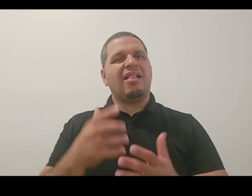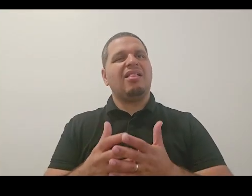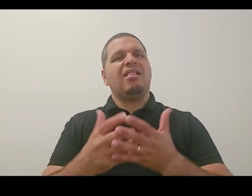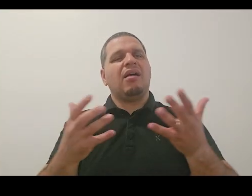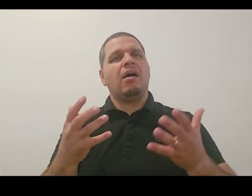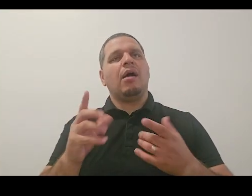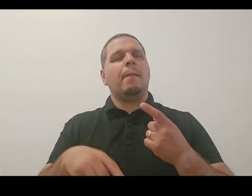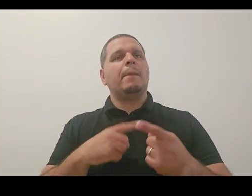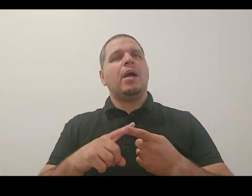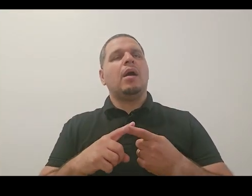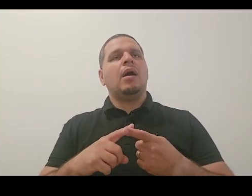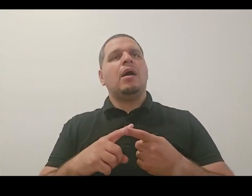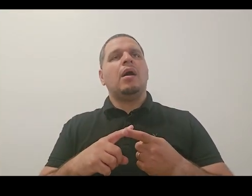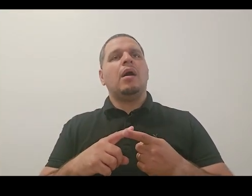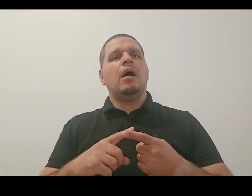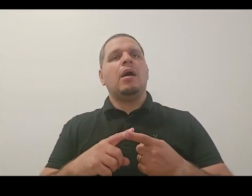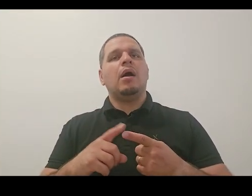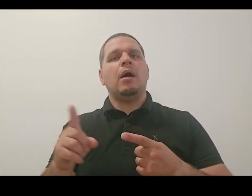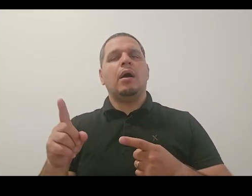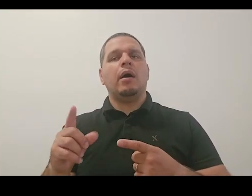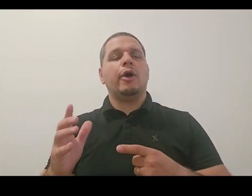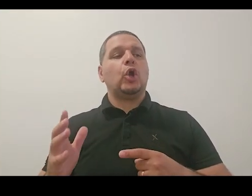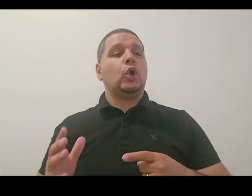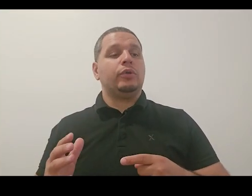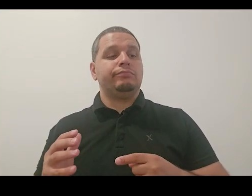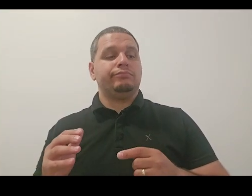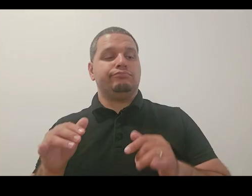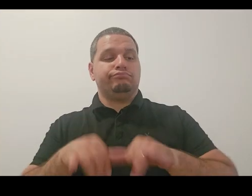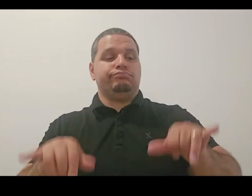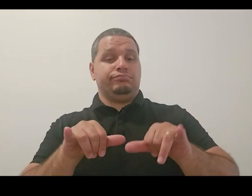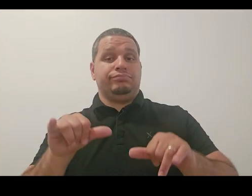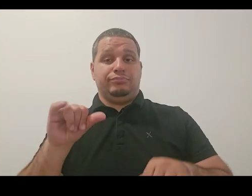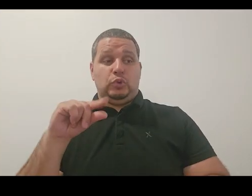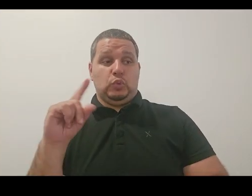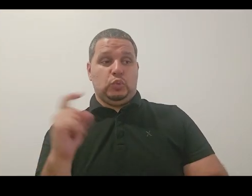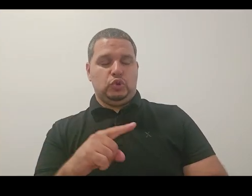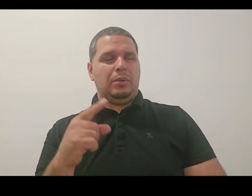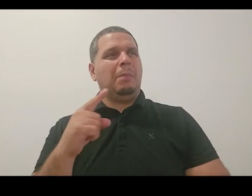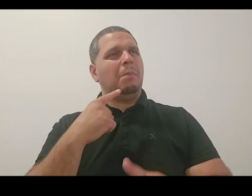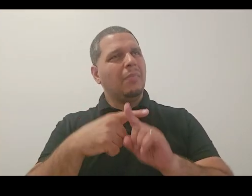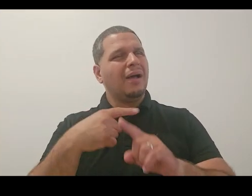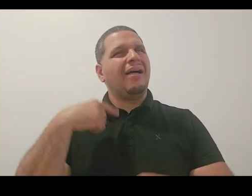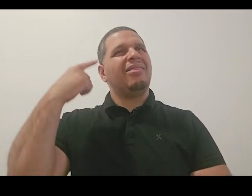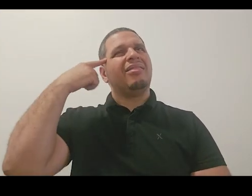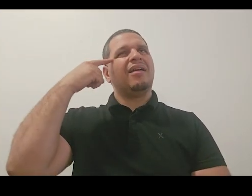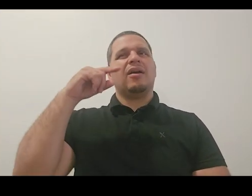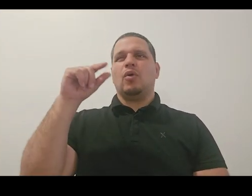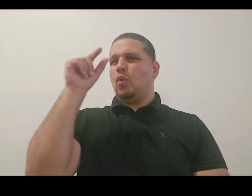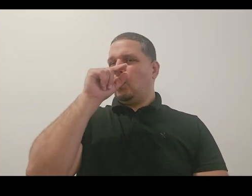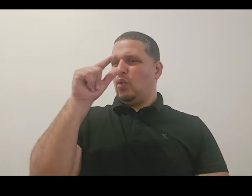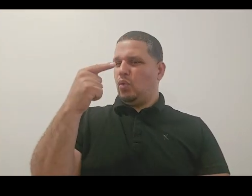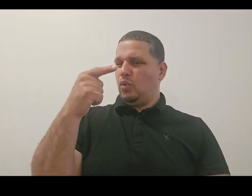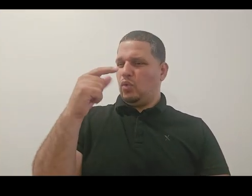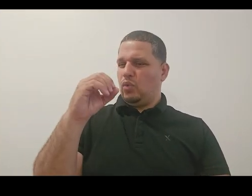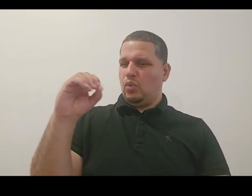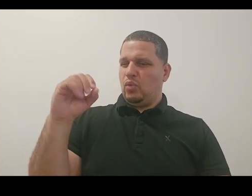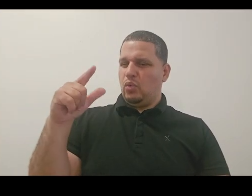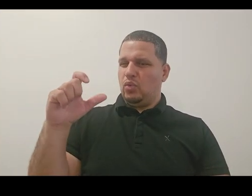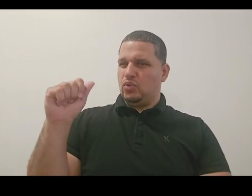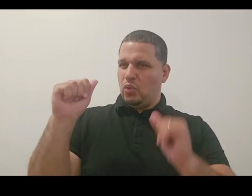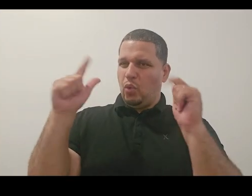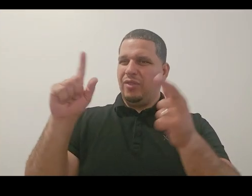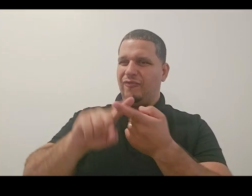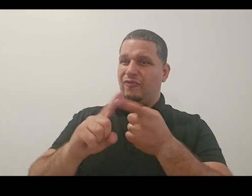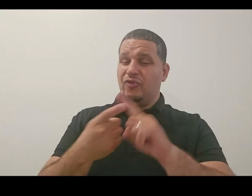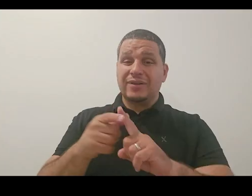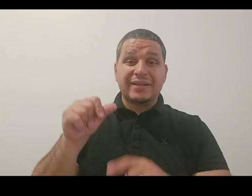about the courteously asked question as a good thing, but I also think about the fact that Google